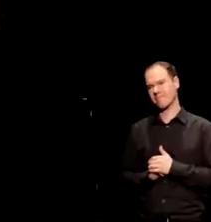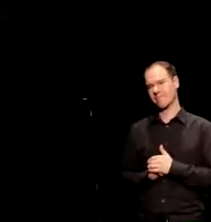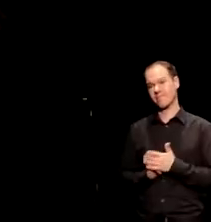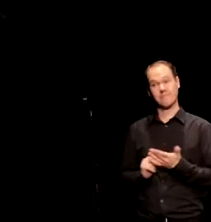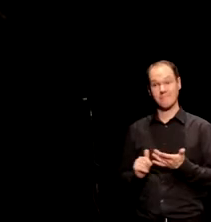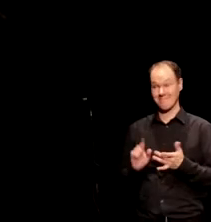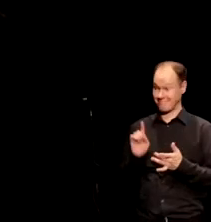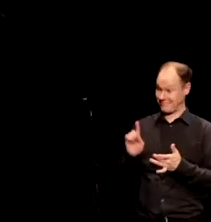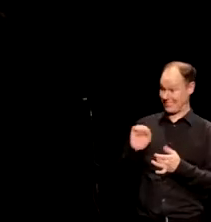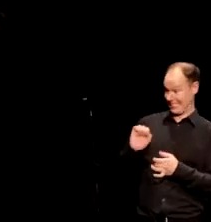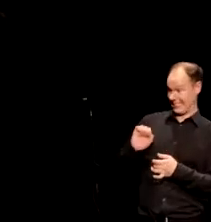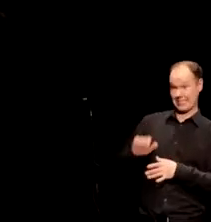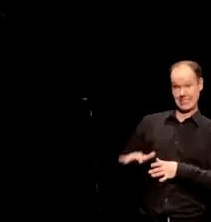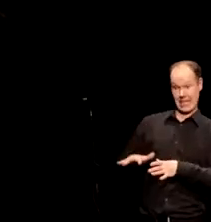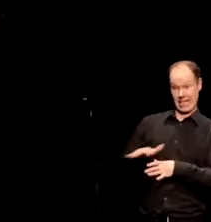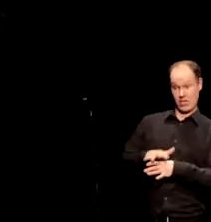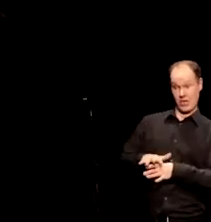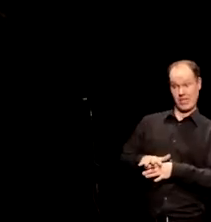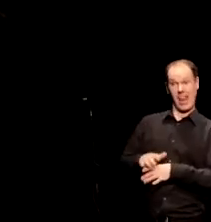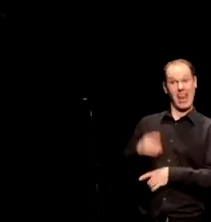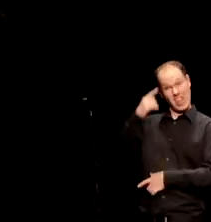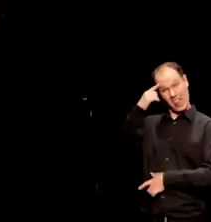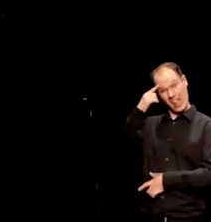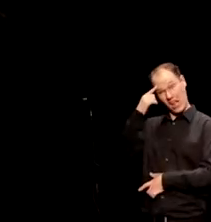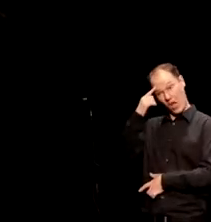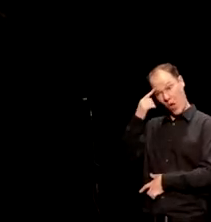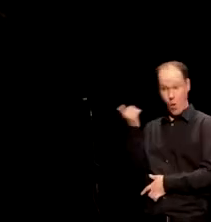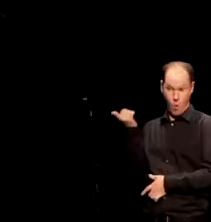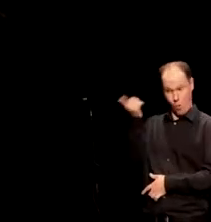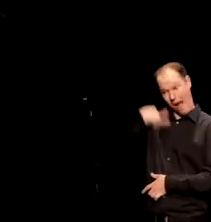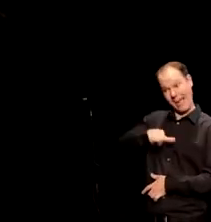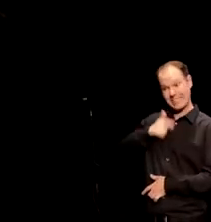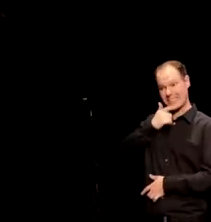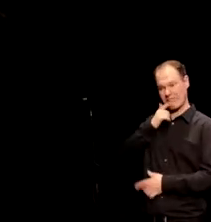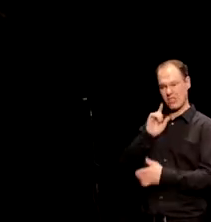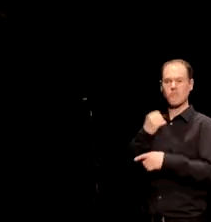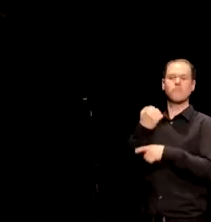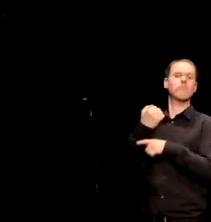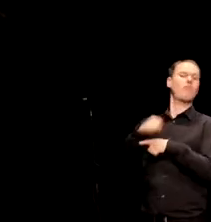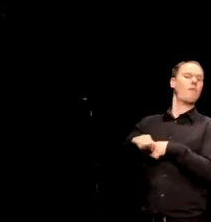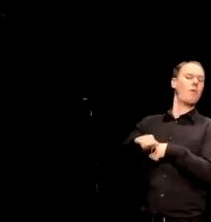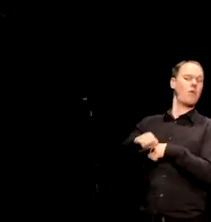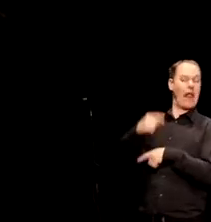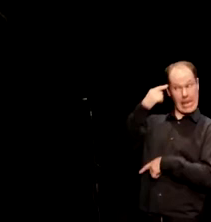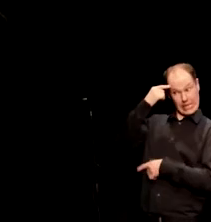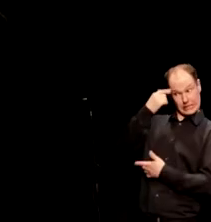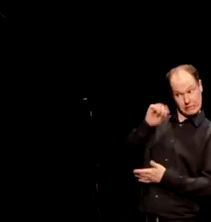under the circumstances, do you think you were wise in refusing him? I have thought of all of that.